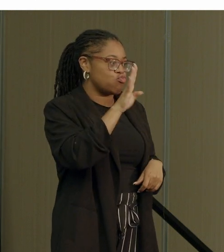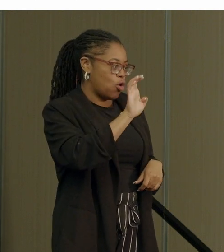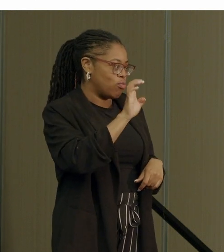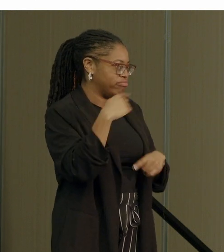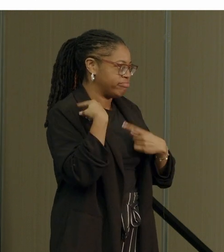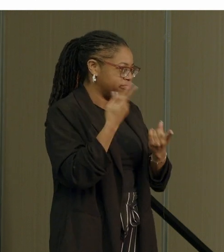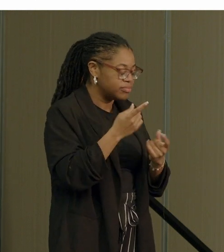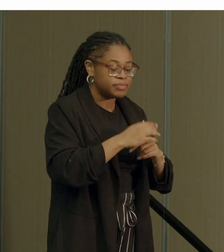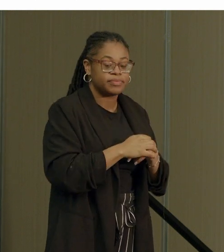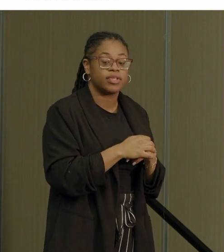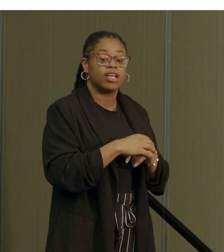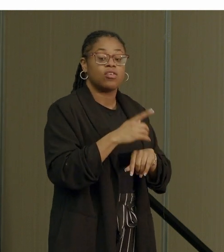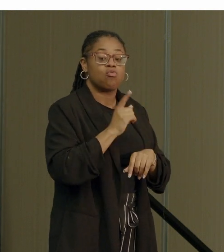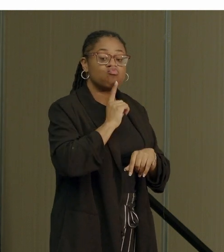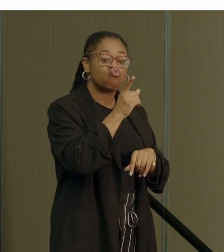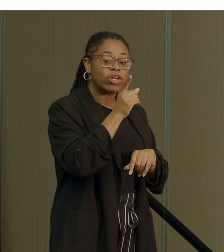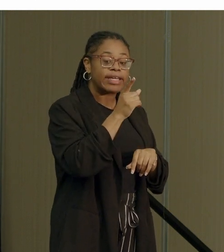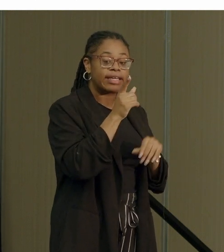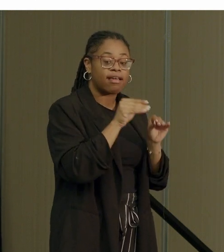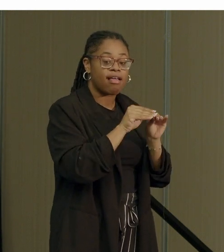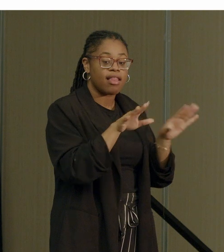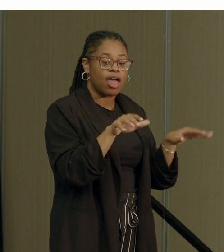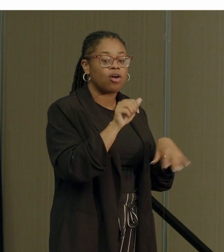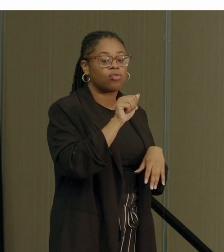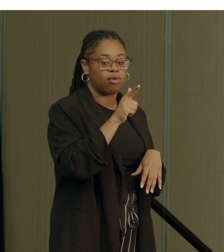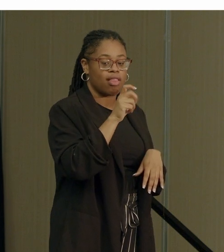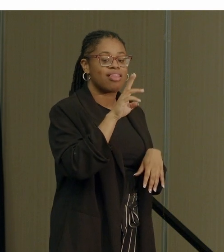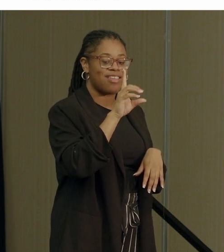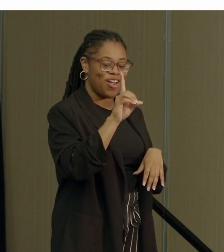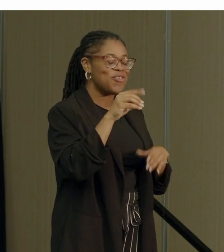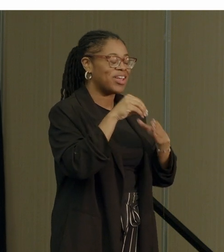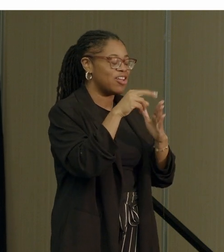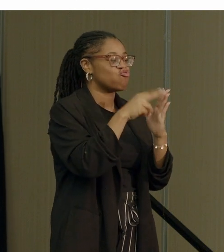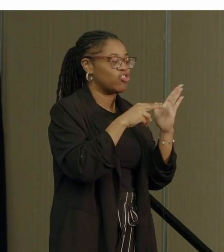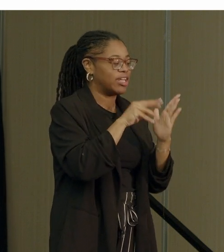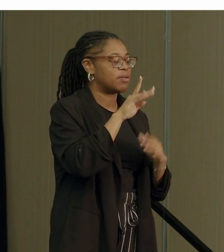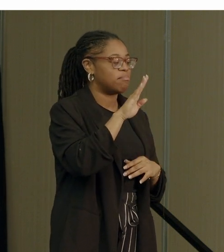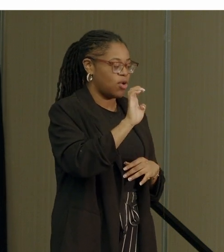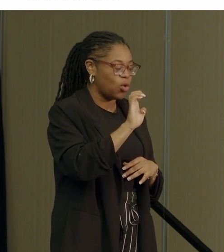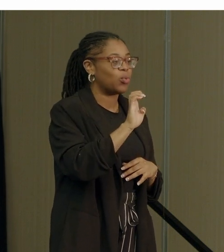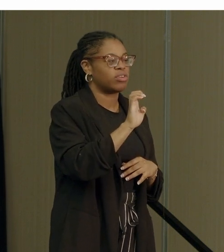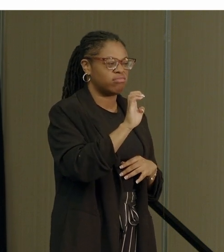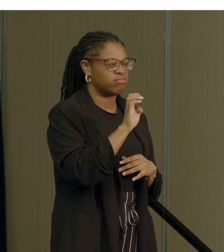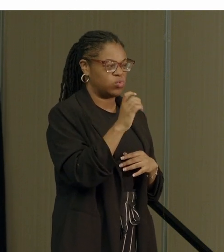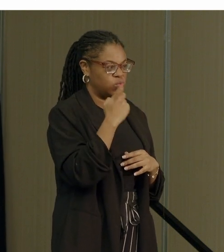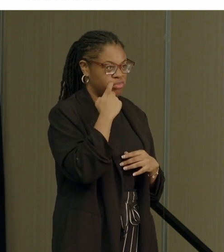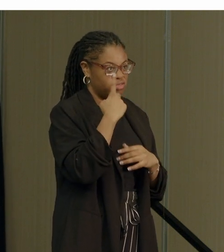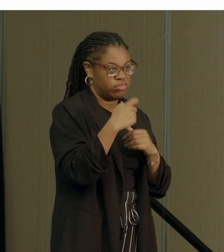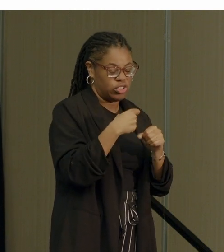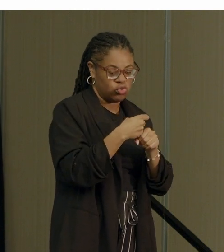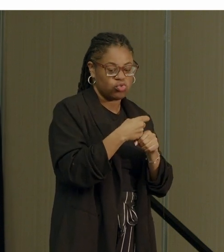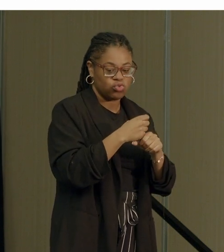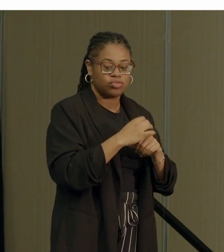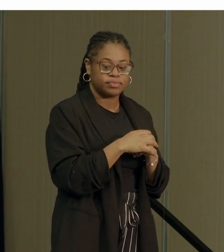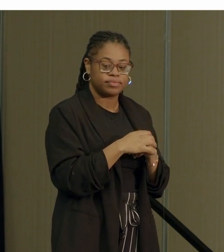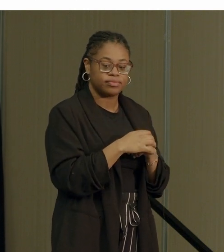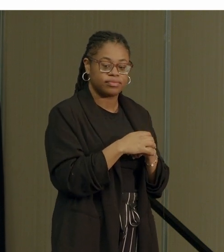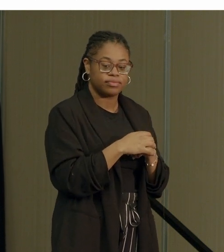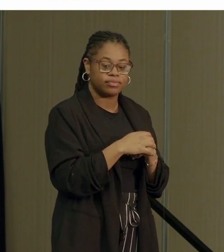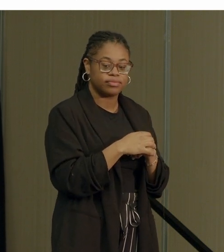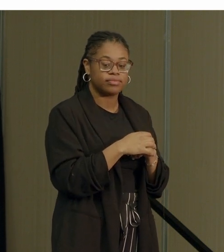And it's called Read Aloud, and we're going to be launching it in reading mode, which we launched about a year or so. This